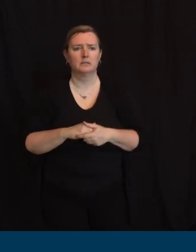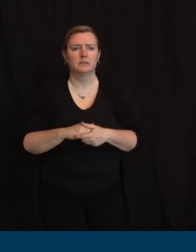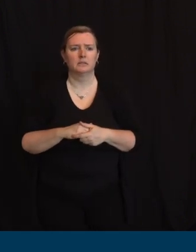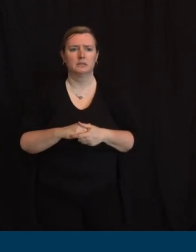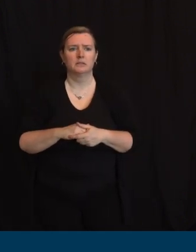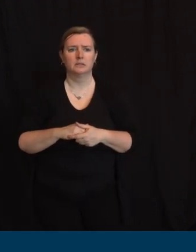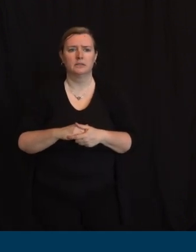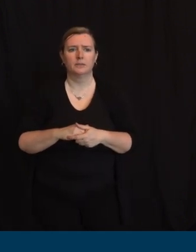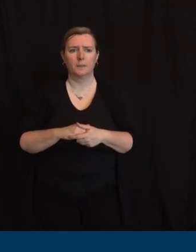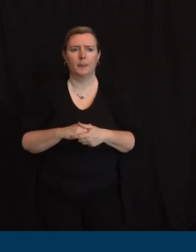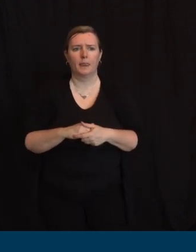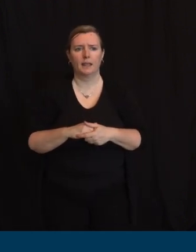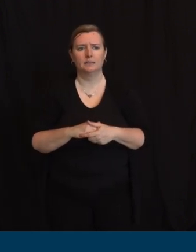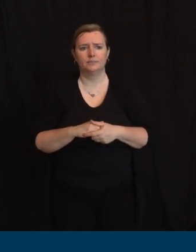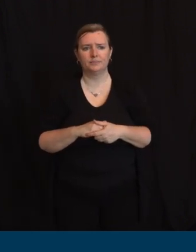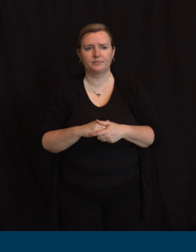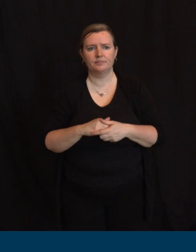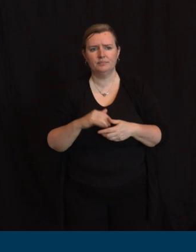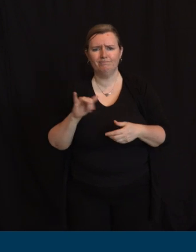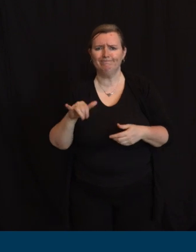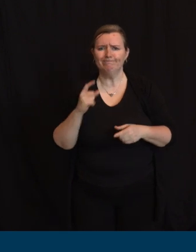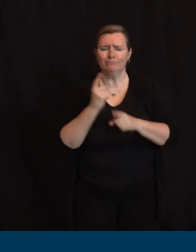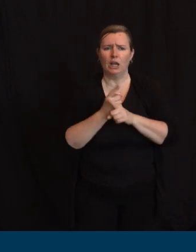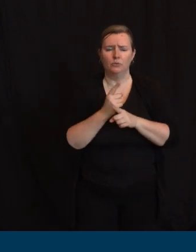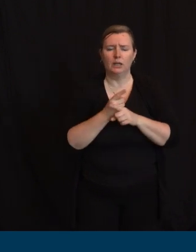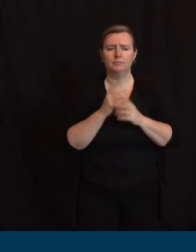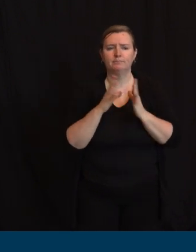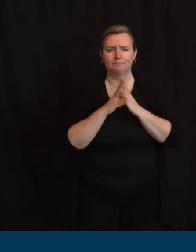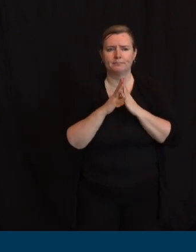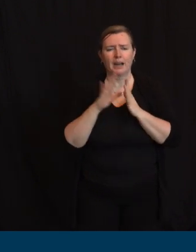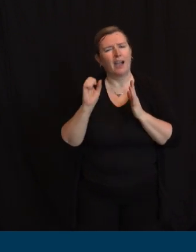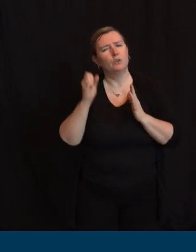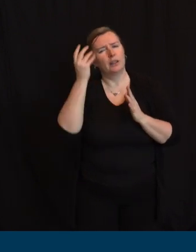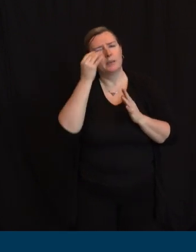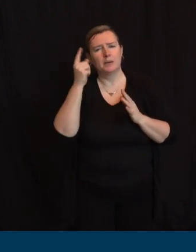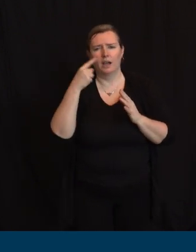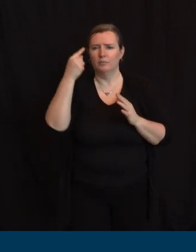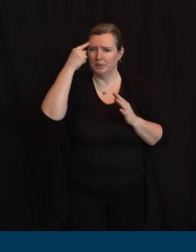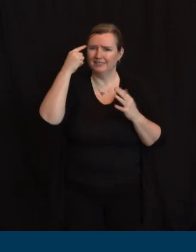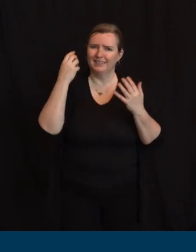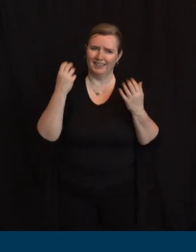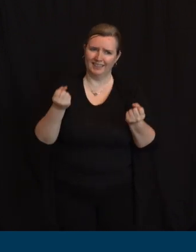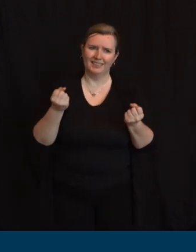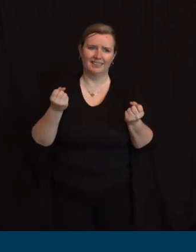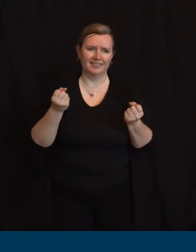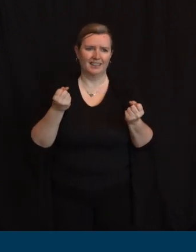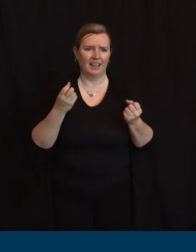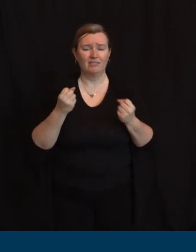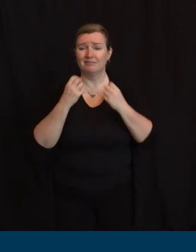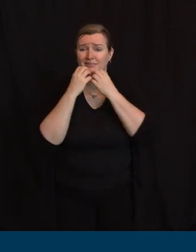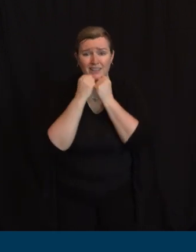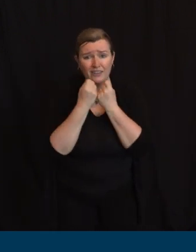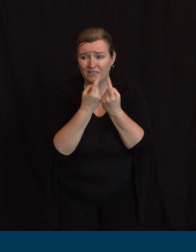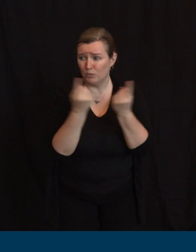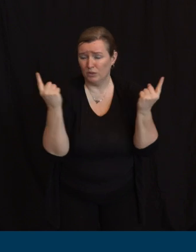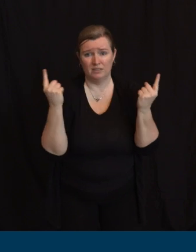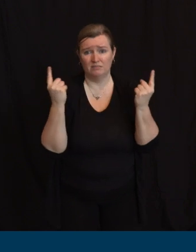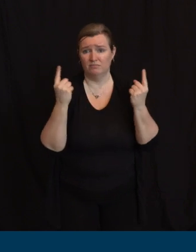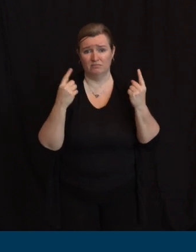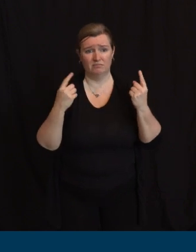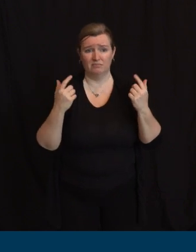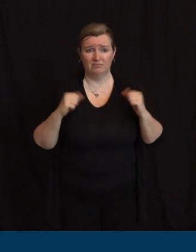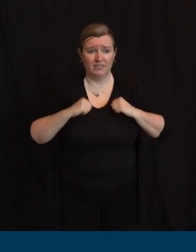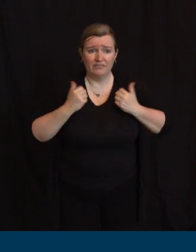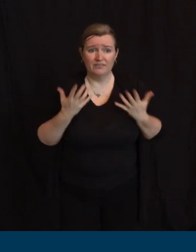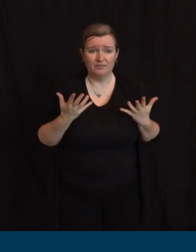focus on mental health. We have to focus on everyone's well-being. Even the most stable person can be stressed out